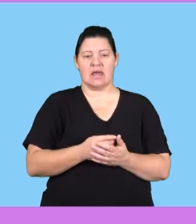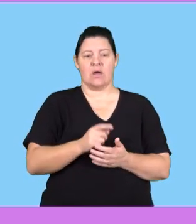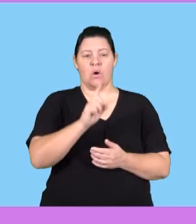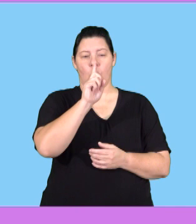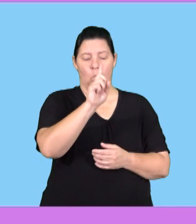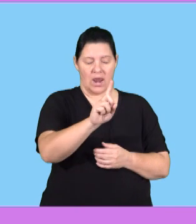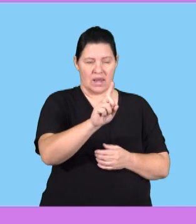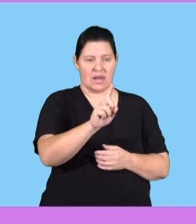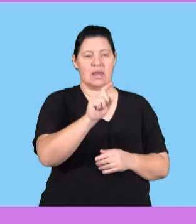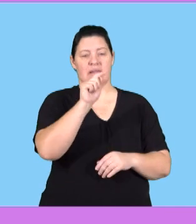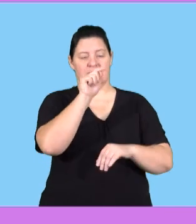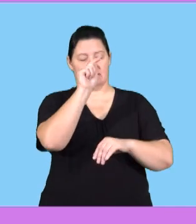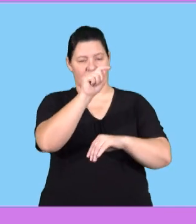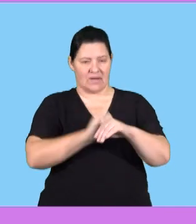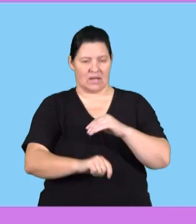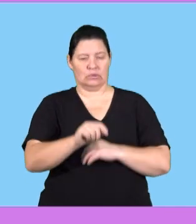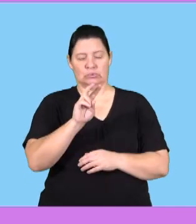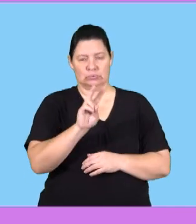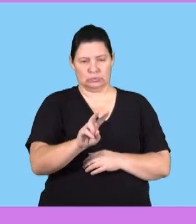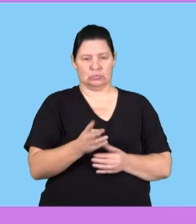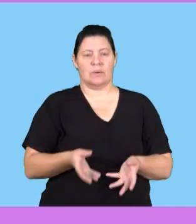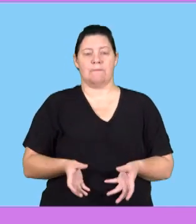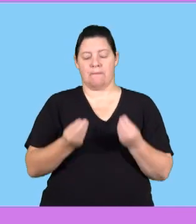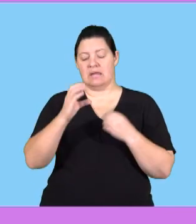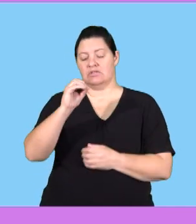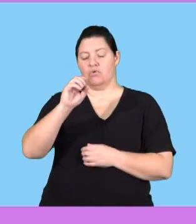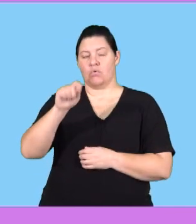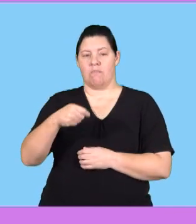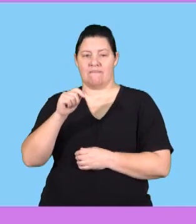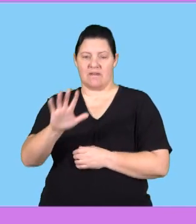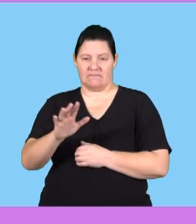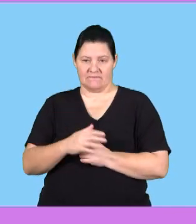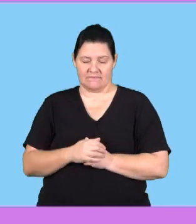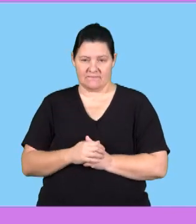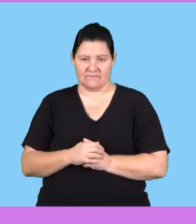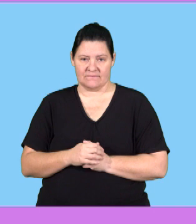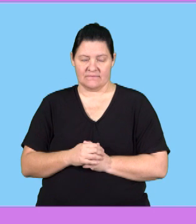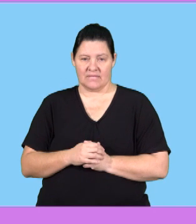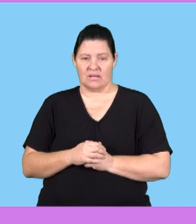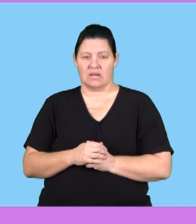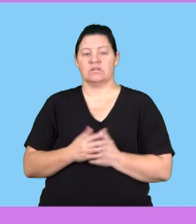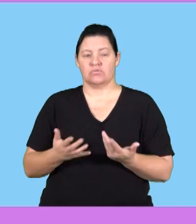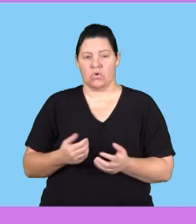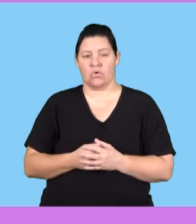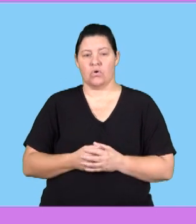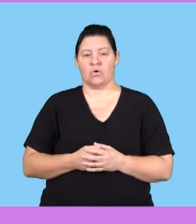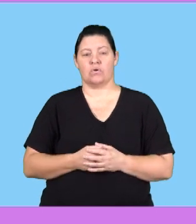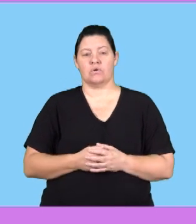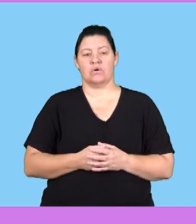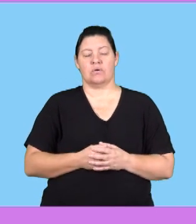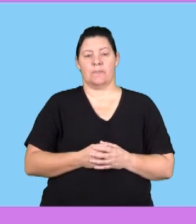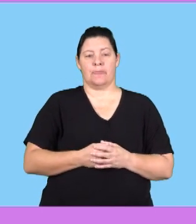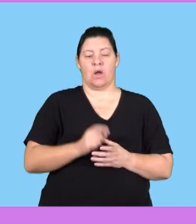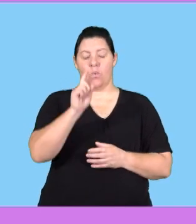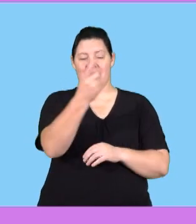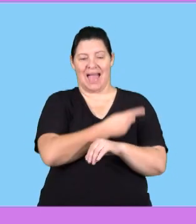calculator. 1 divided by 2, you will get 0.5. So your hours is